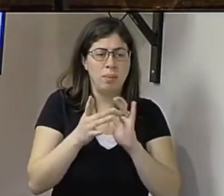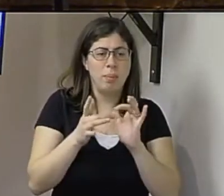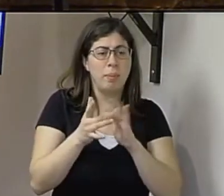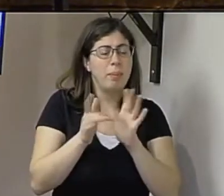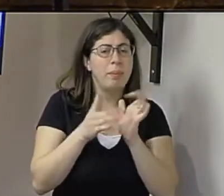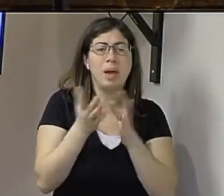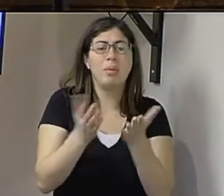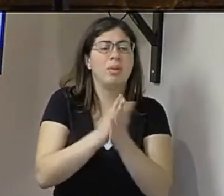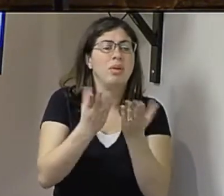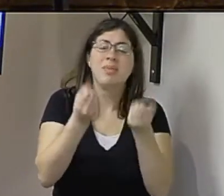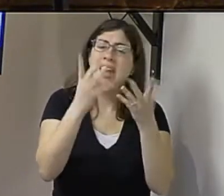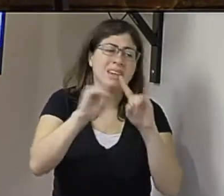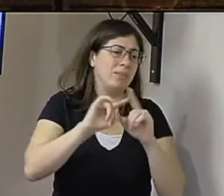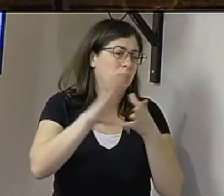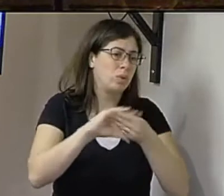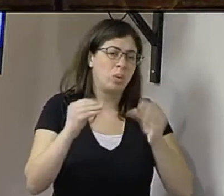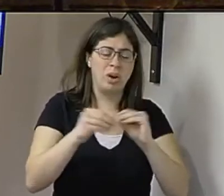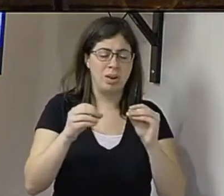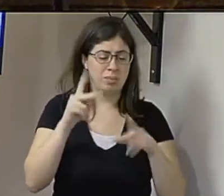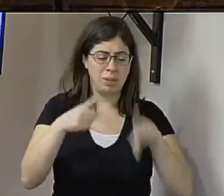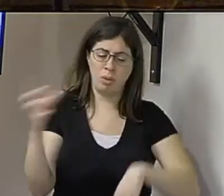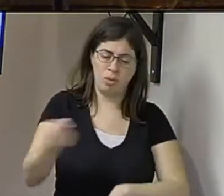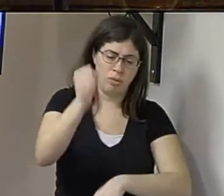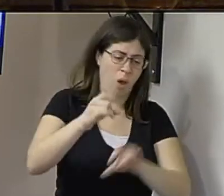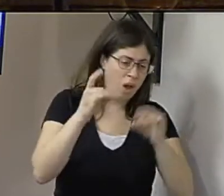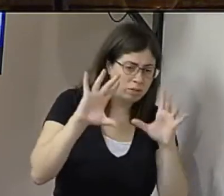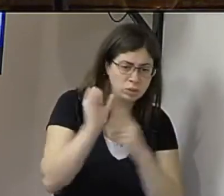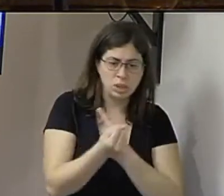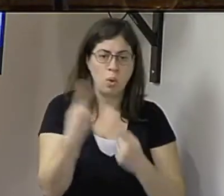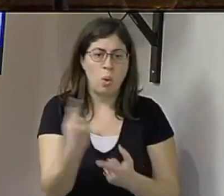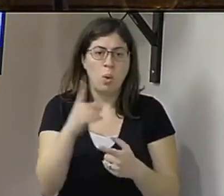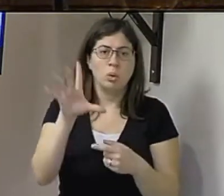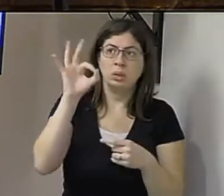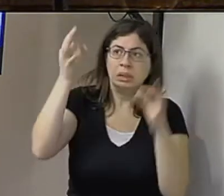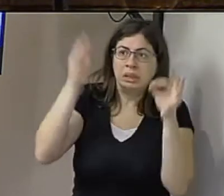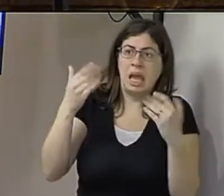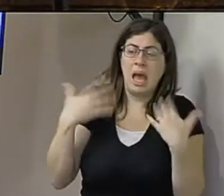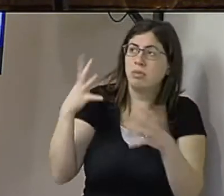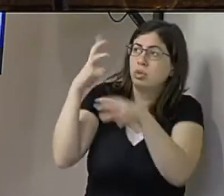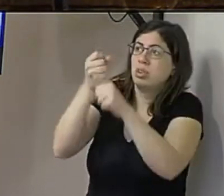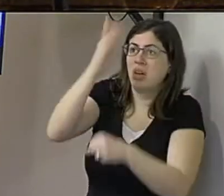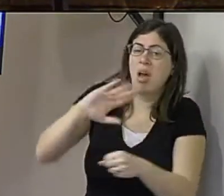like this. People who get placed in these terrible, desperate circumstances, and the only choice they have is to